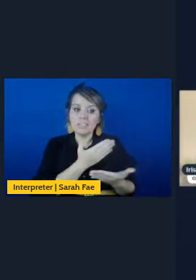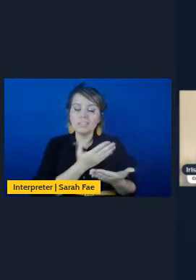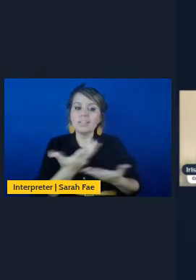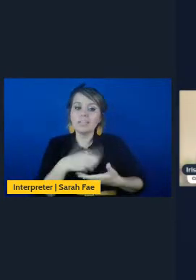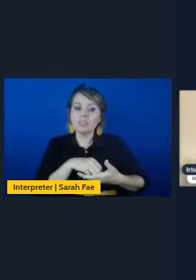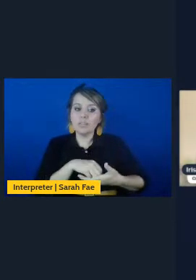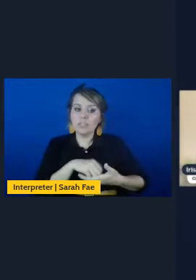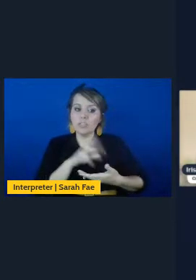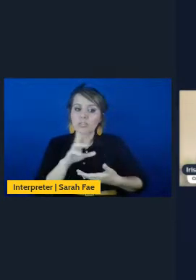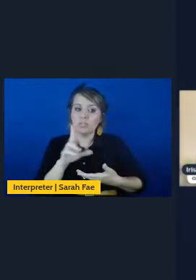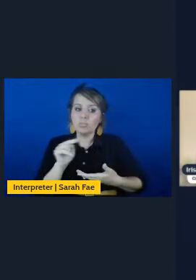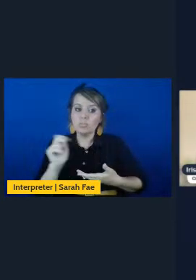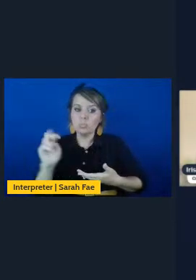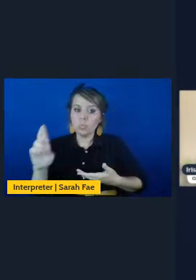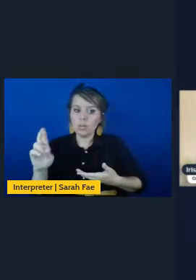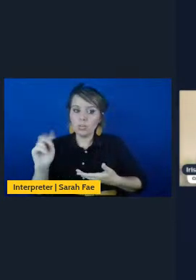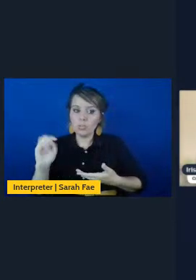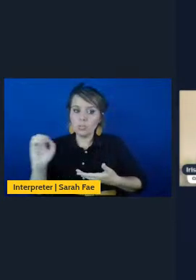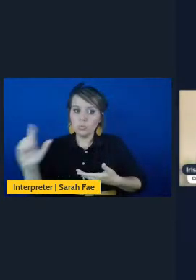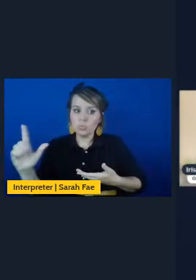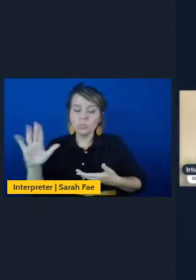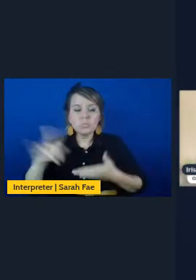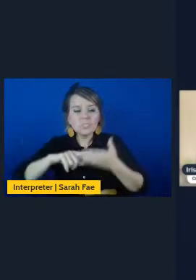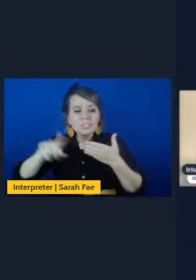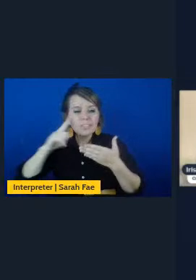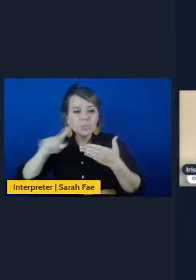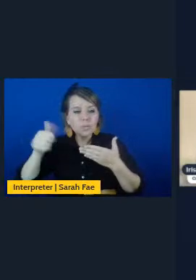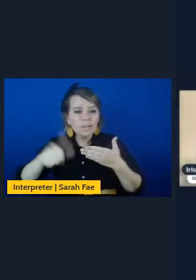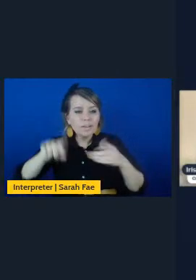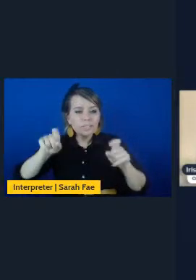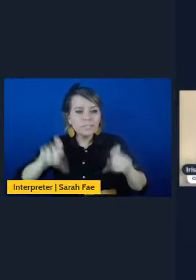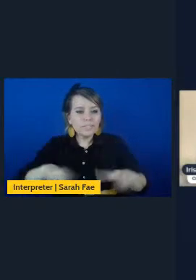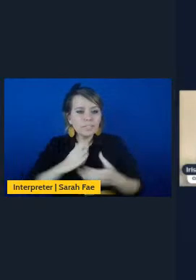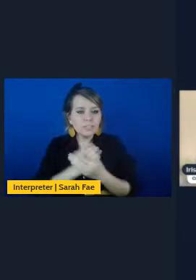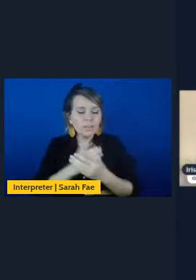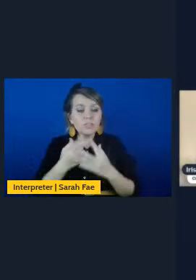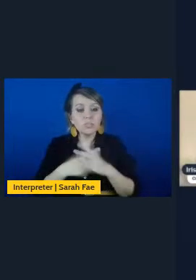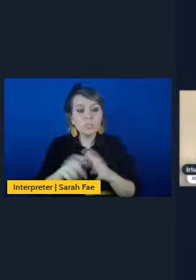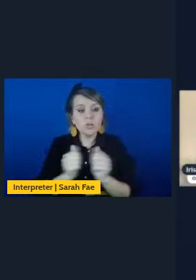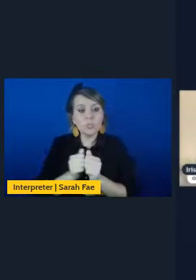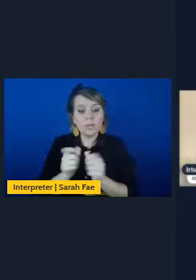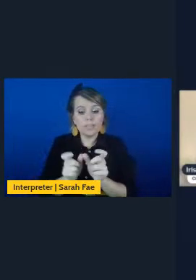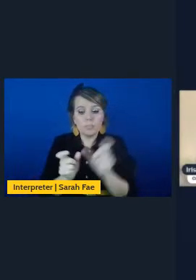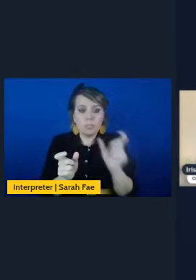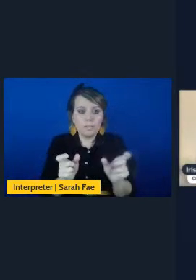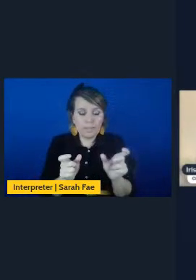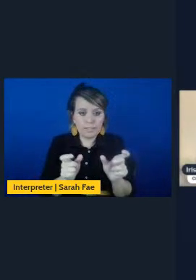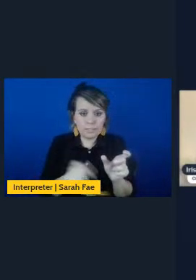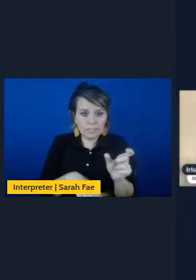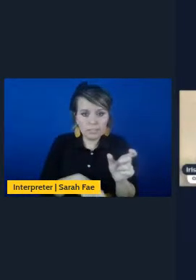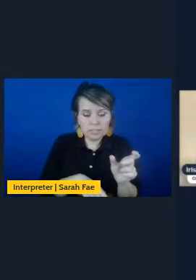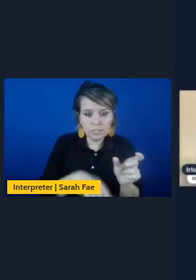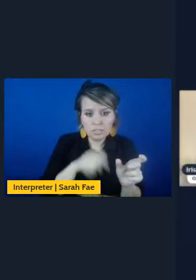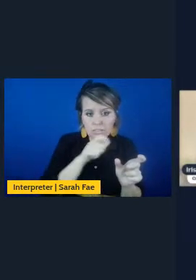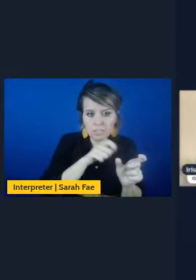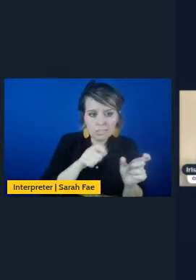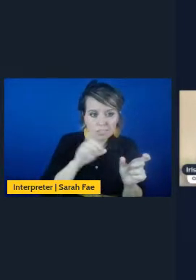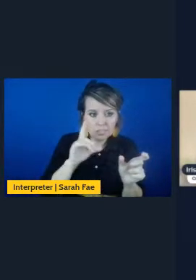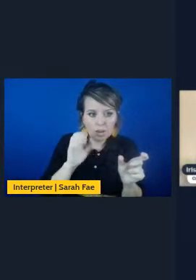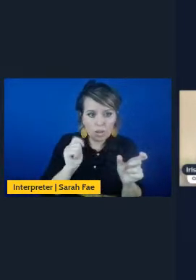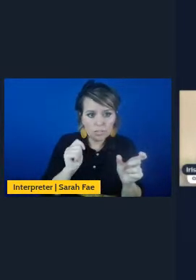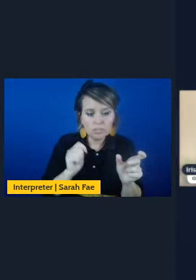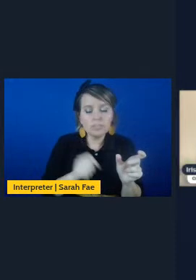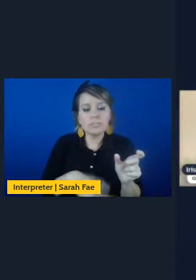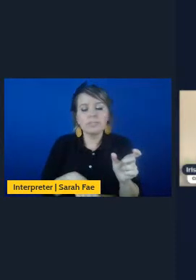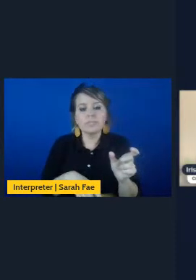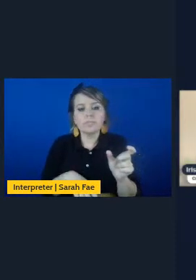runner tool is going to check for any test files which start with the prefix integ-dot within the directory that we